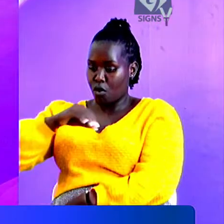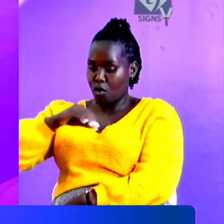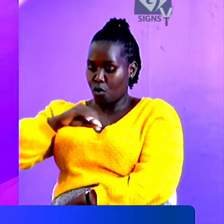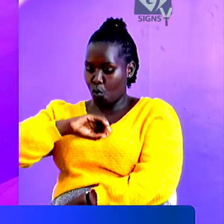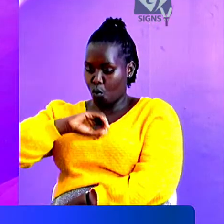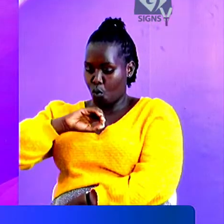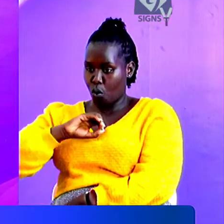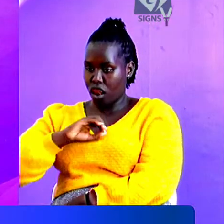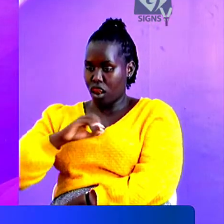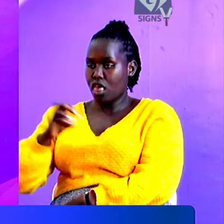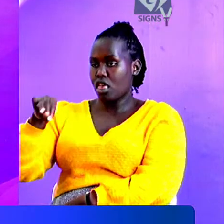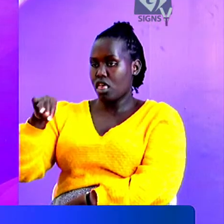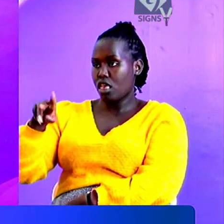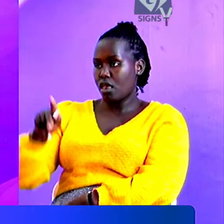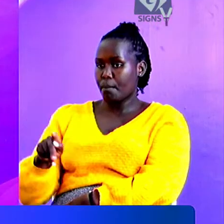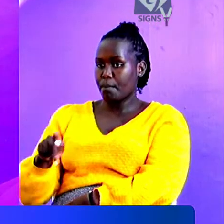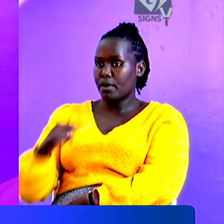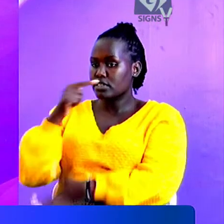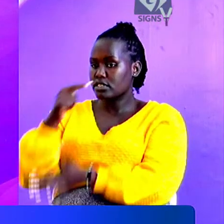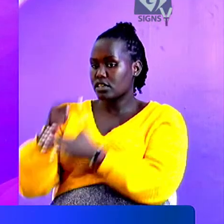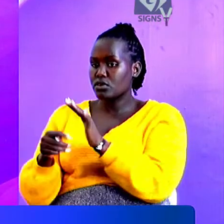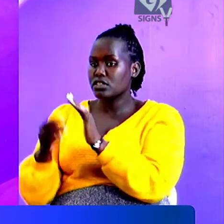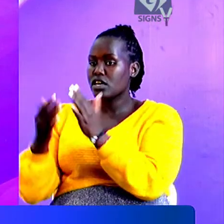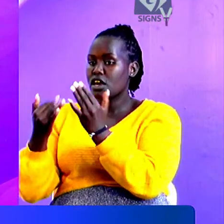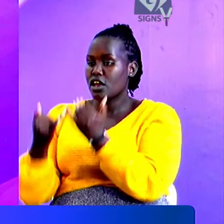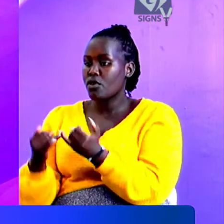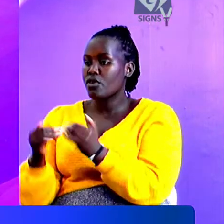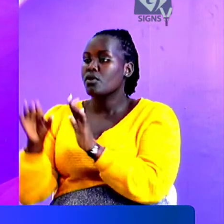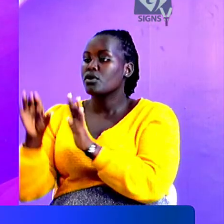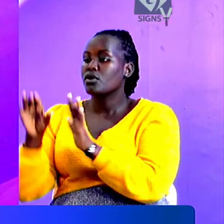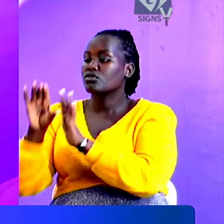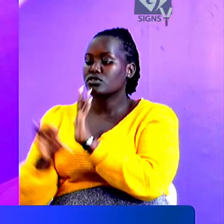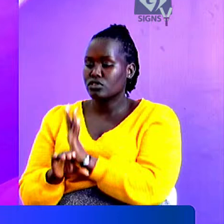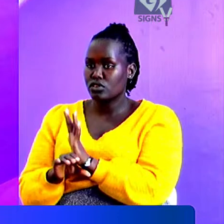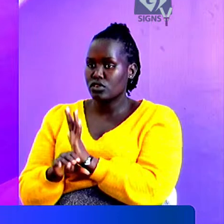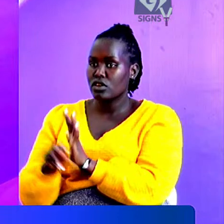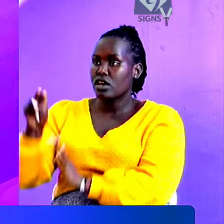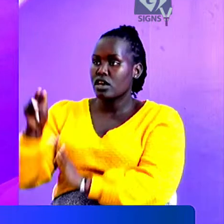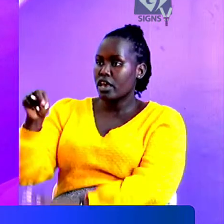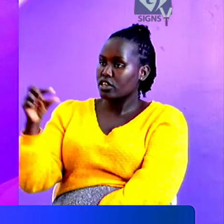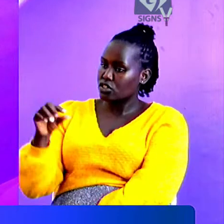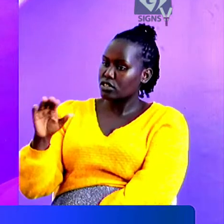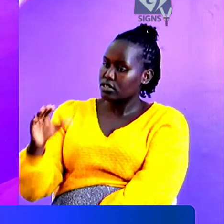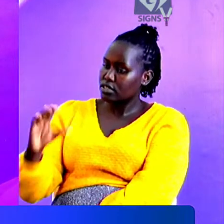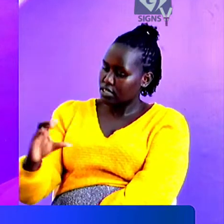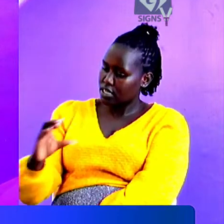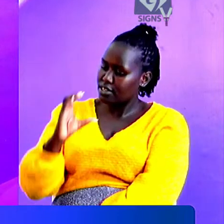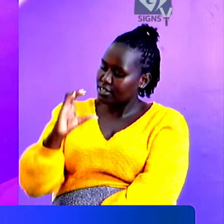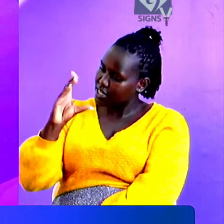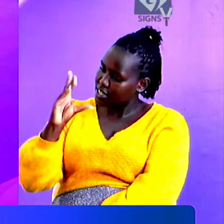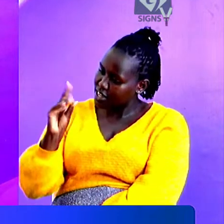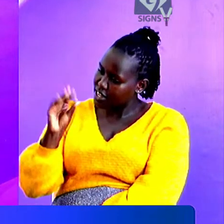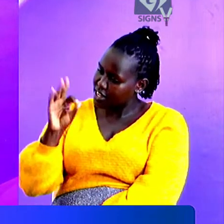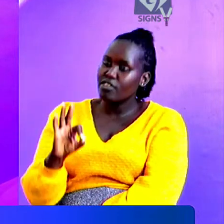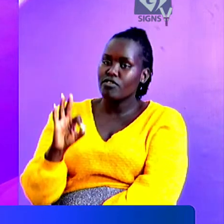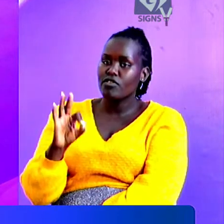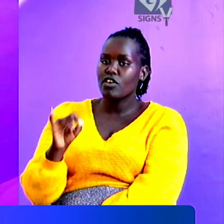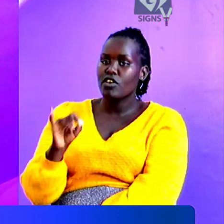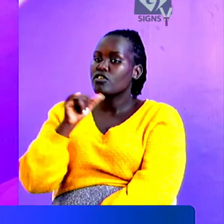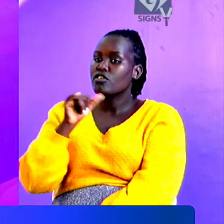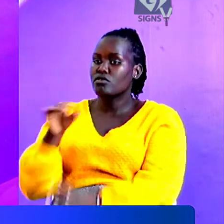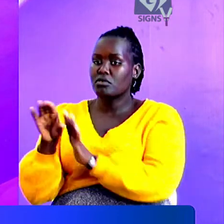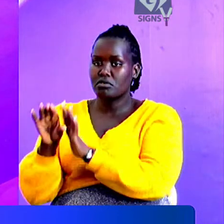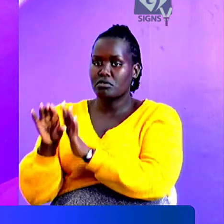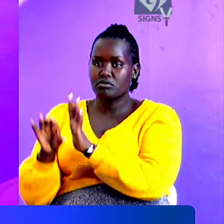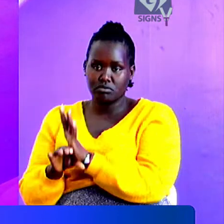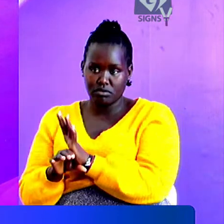right? Yeah. Saying that now they want to constitutionalize NGCDF Yeah. so that it is not unconstitutional anymore. And